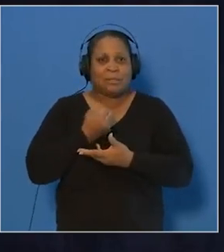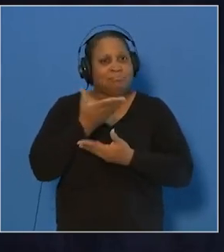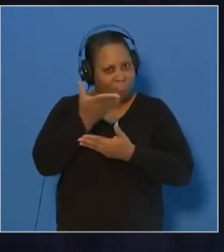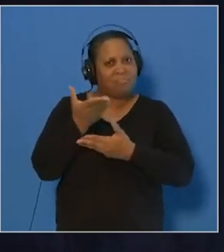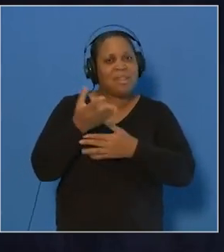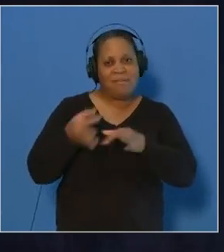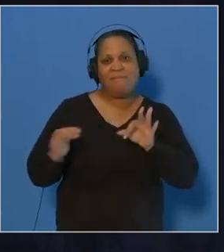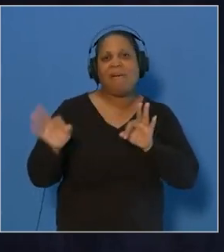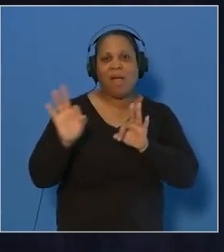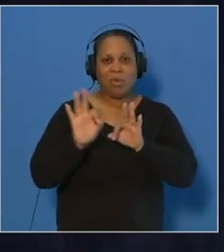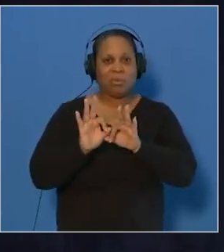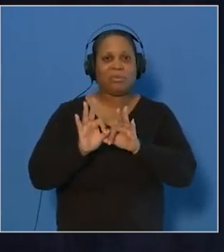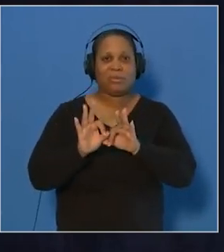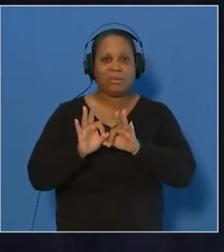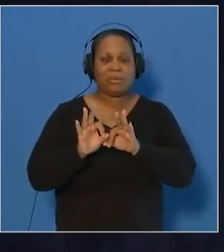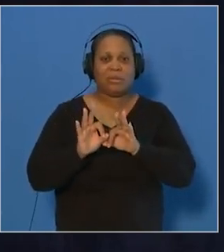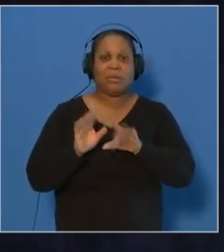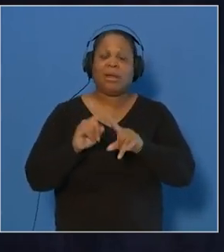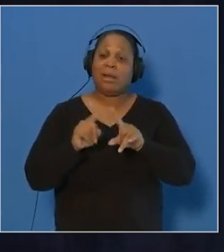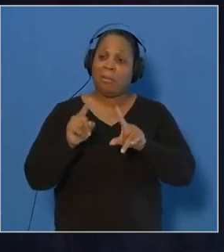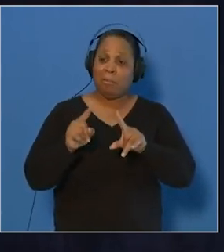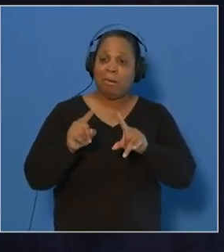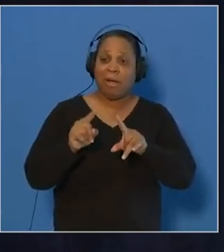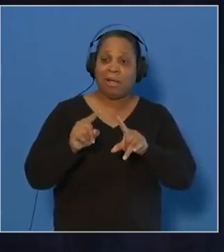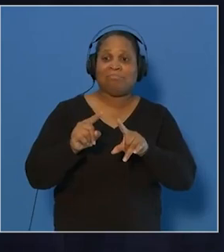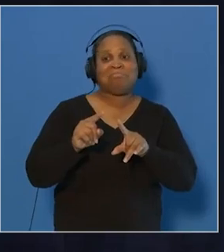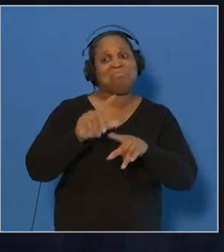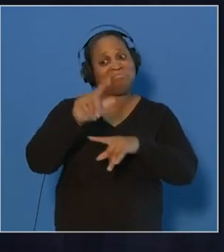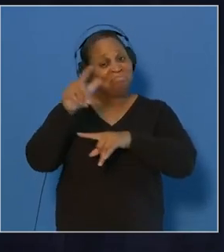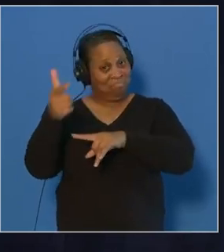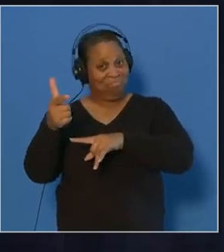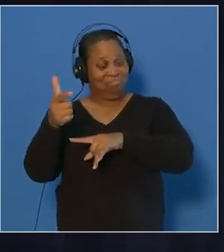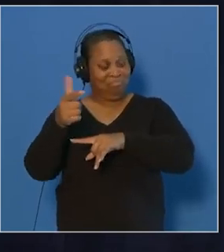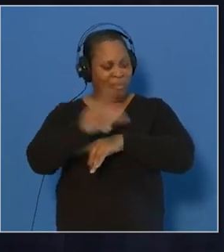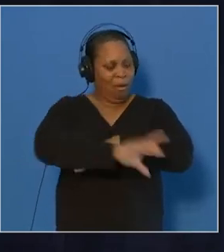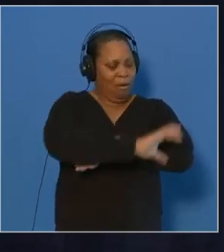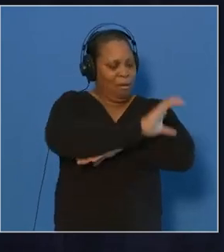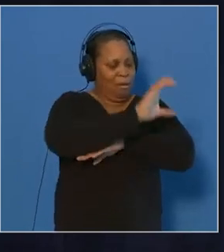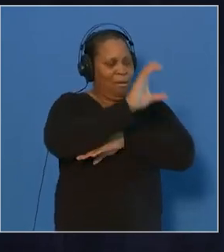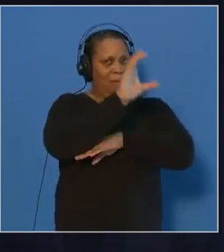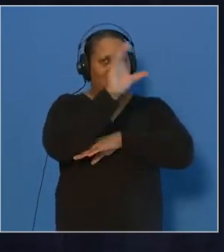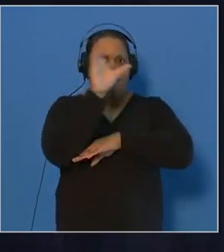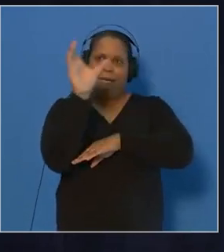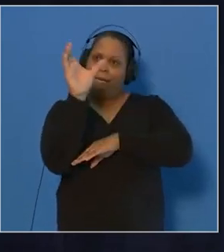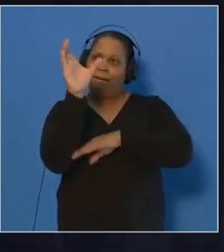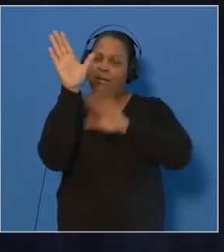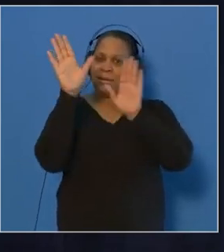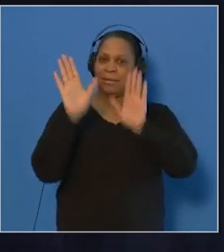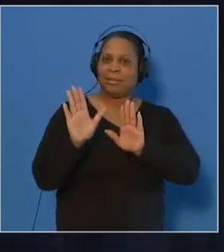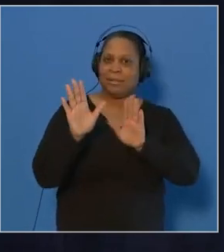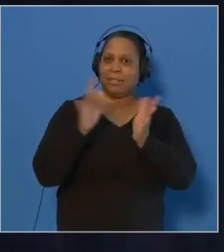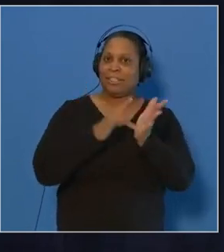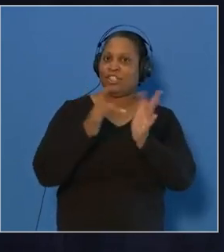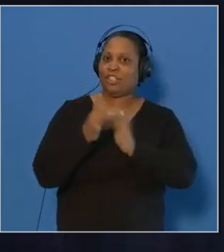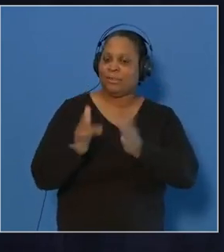value. But then the sun rose on a Sunday morning, and Jesus was raised from the